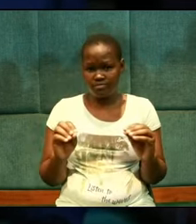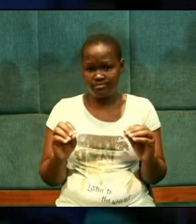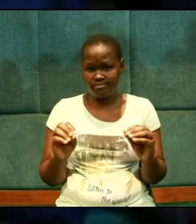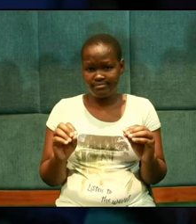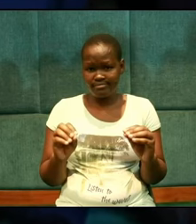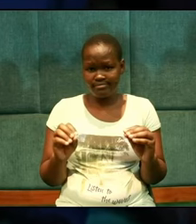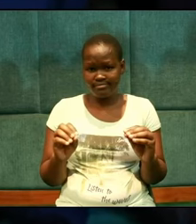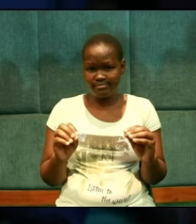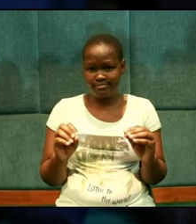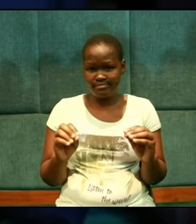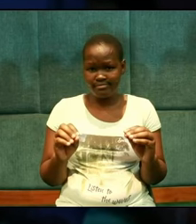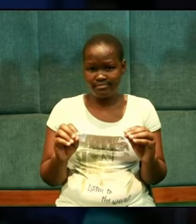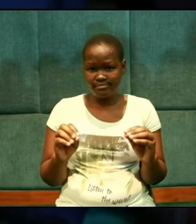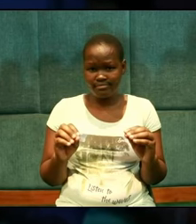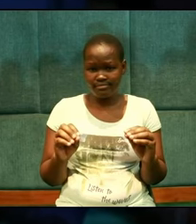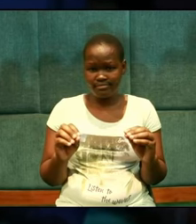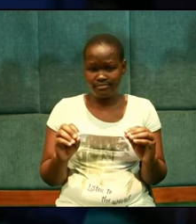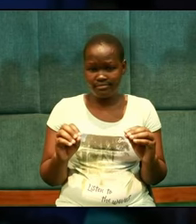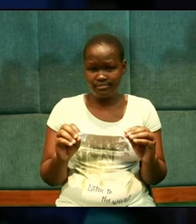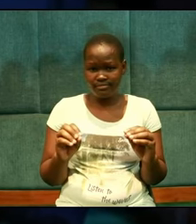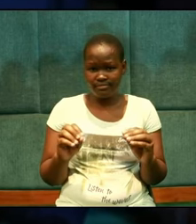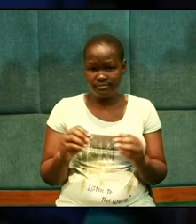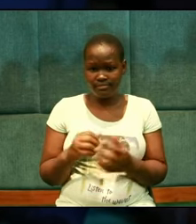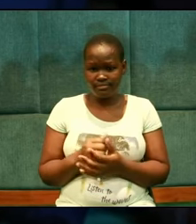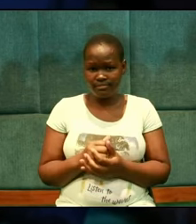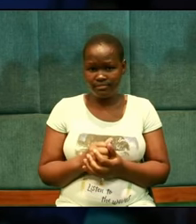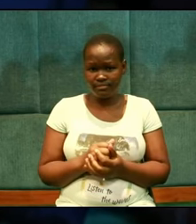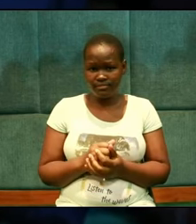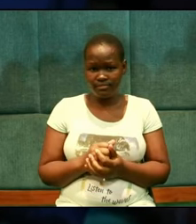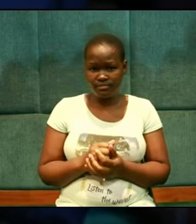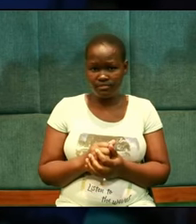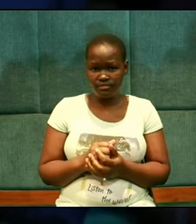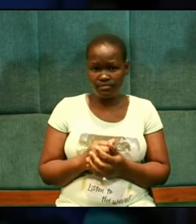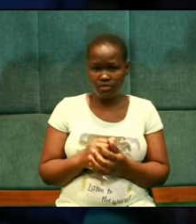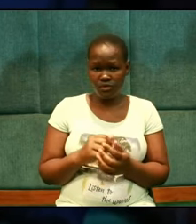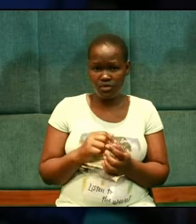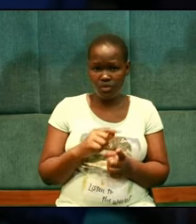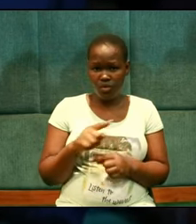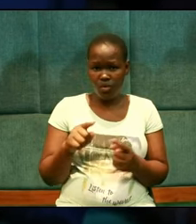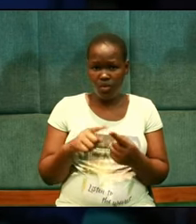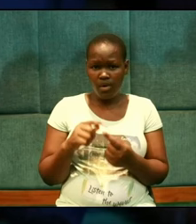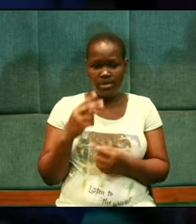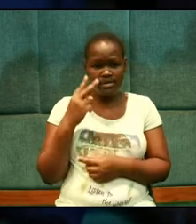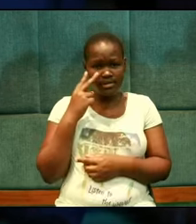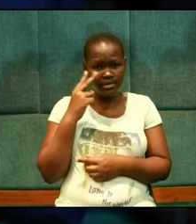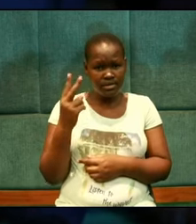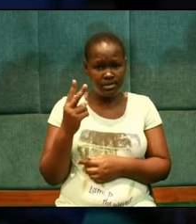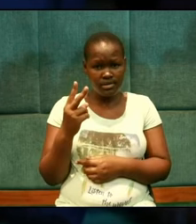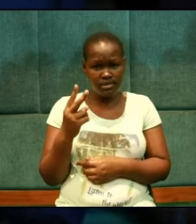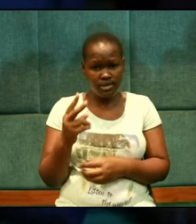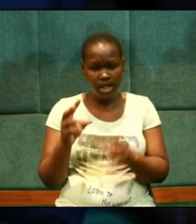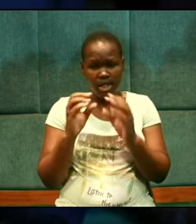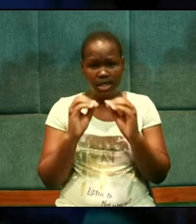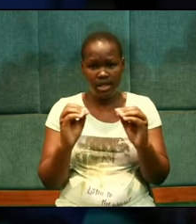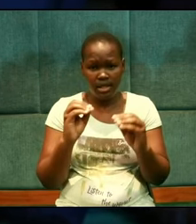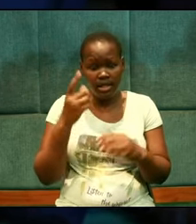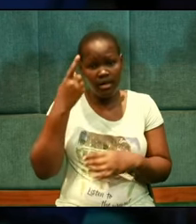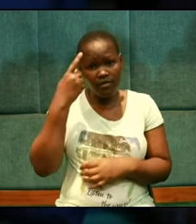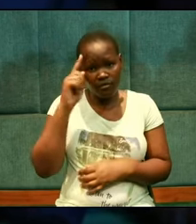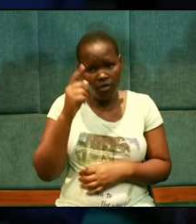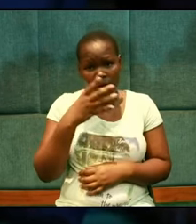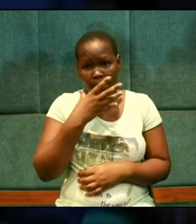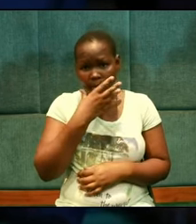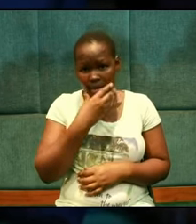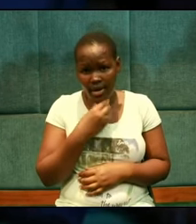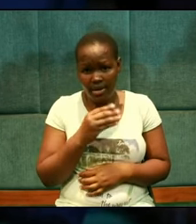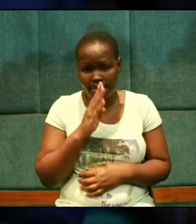by educating us to know when you said it is not good for man to be alone, I shall make